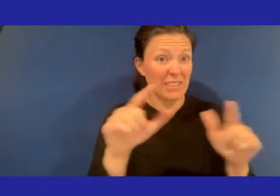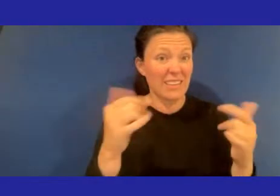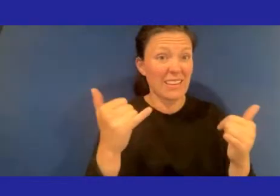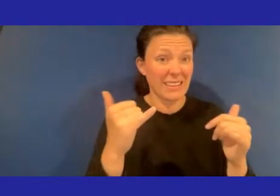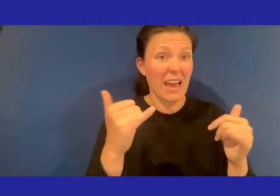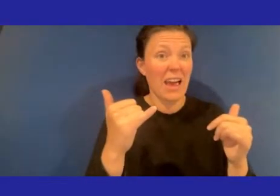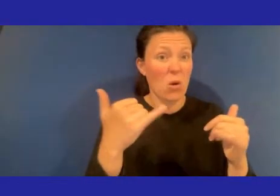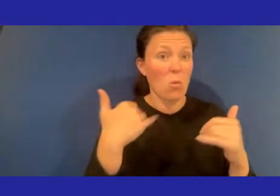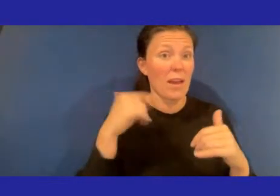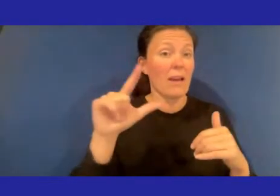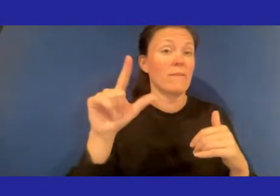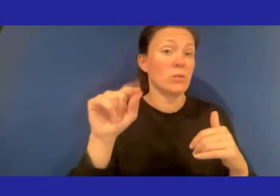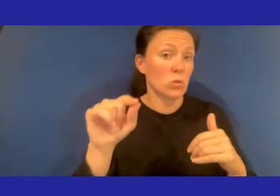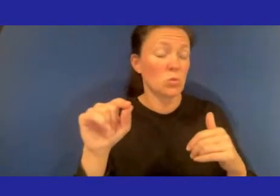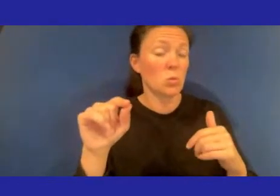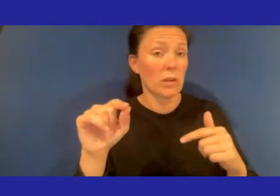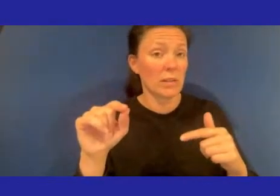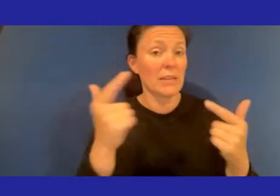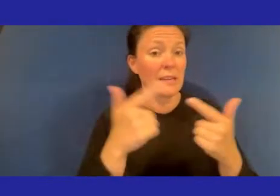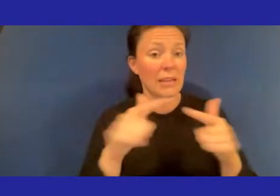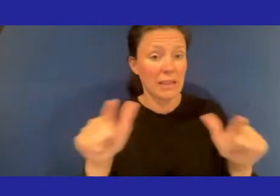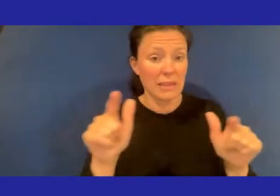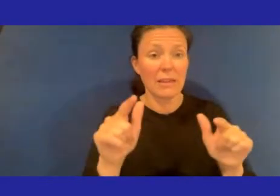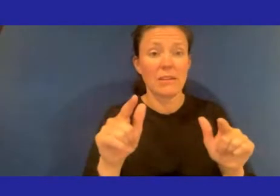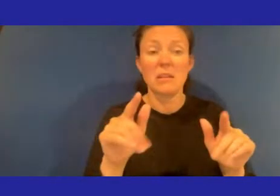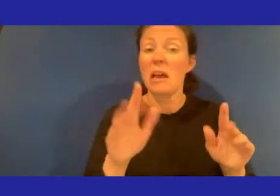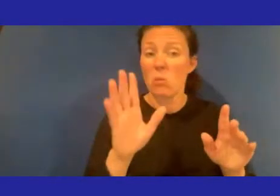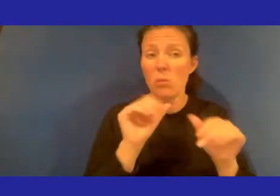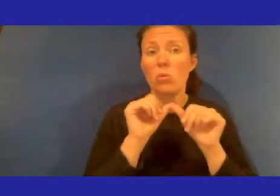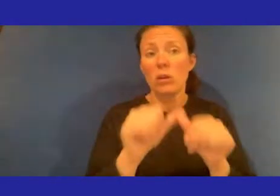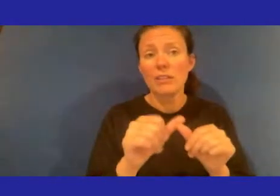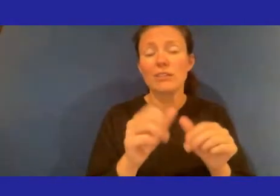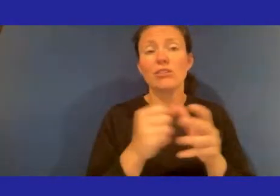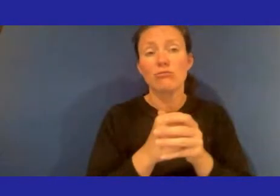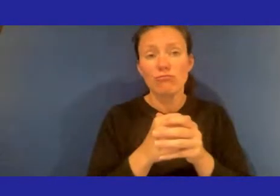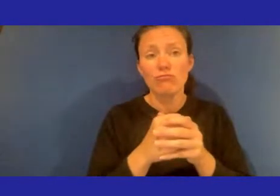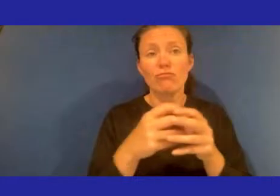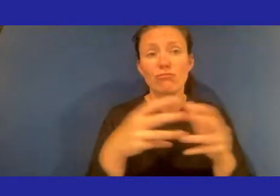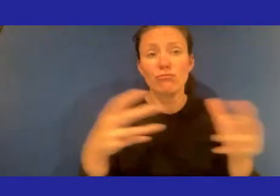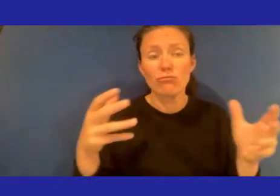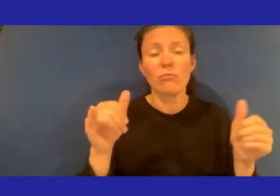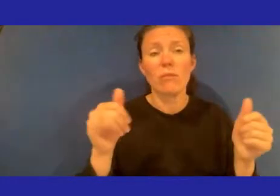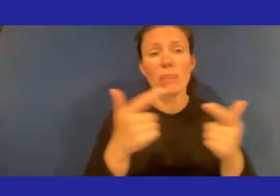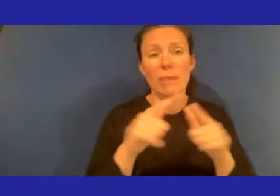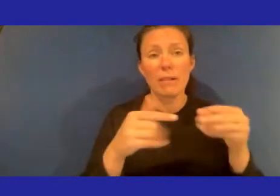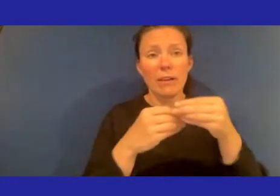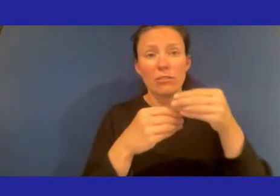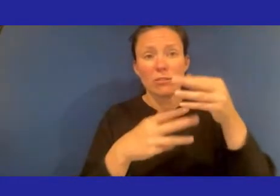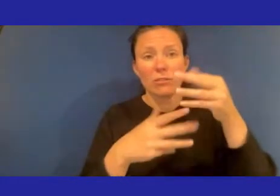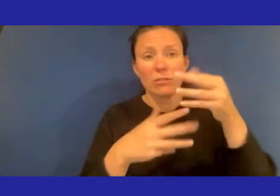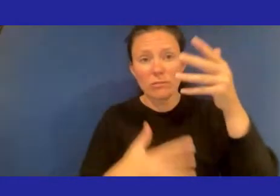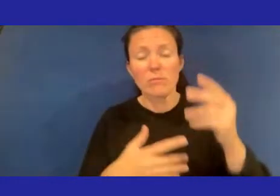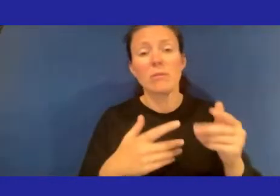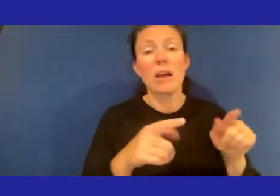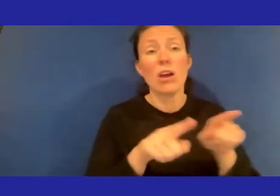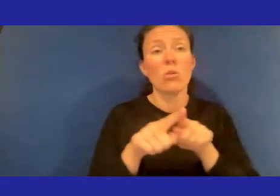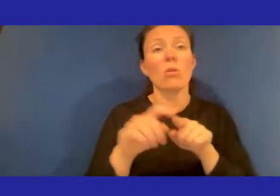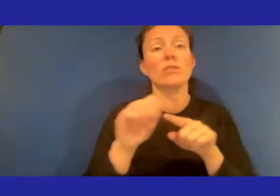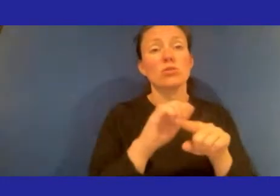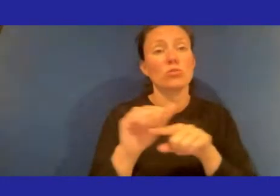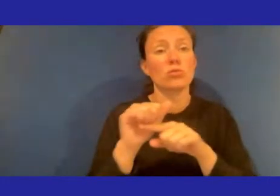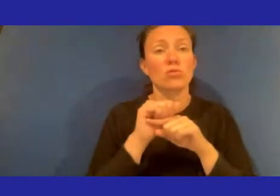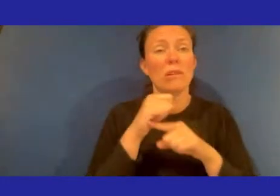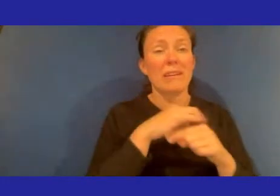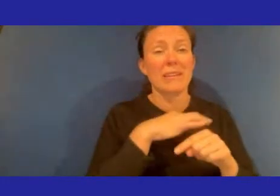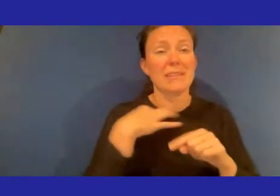is amazing. We continue to expand the utilization of our own staff being trained as medical interpreters